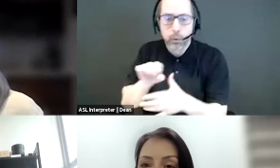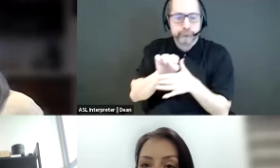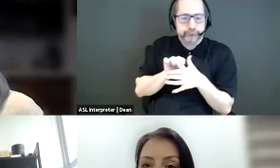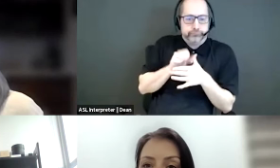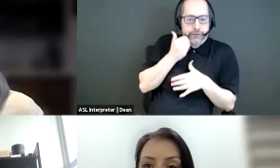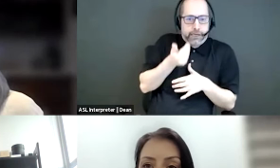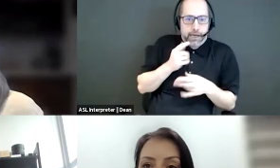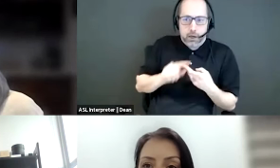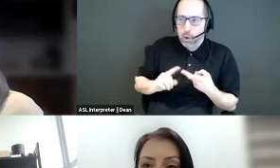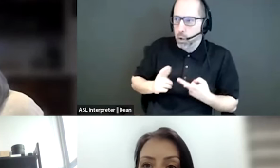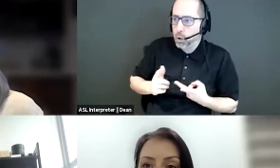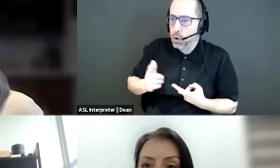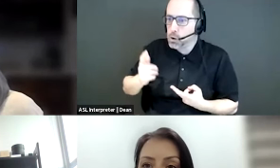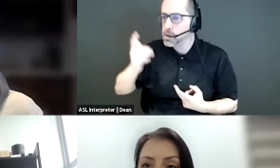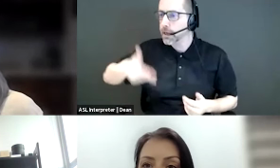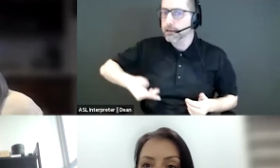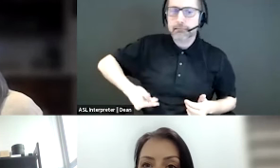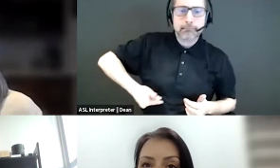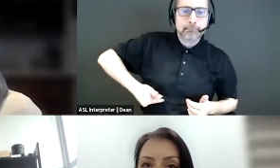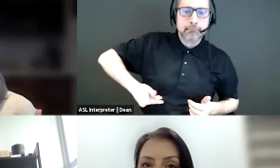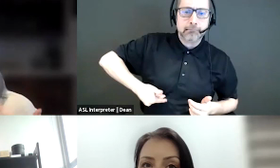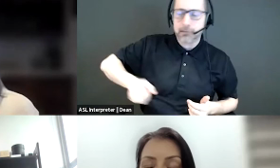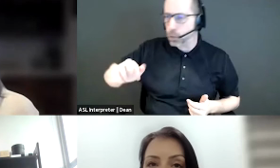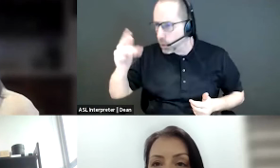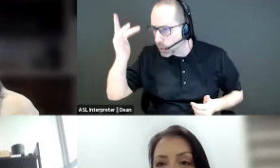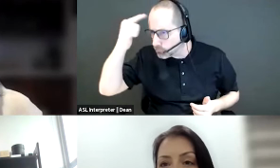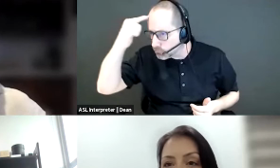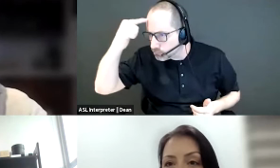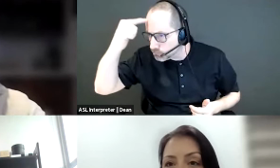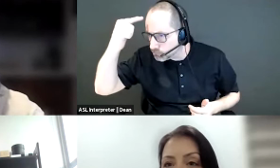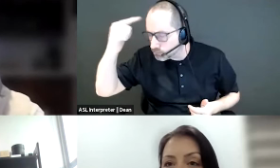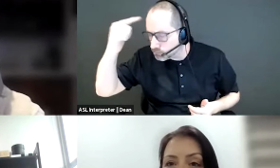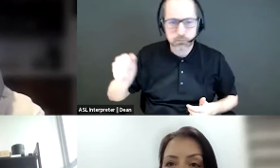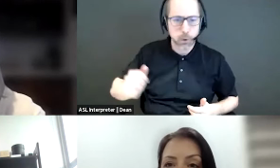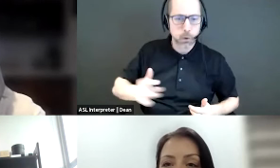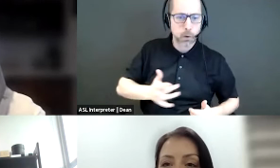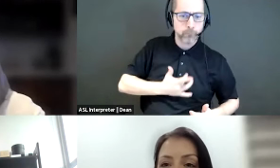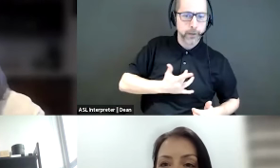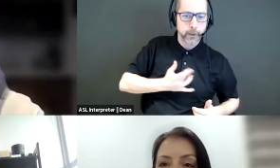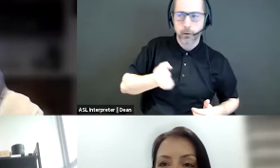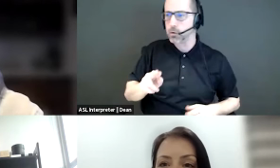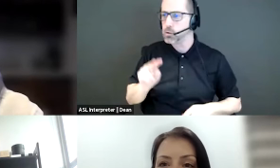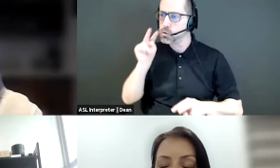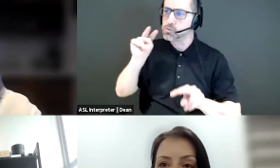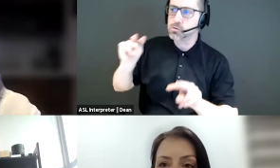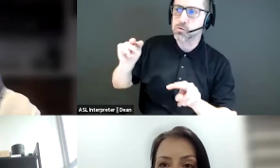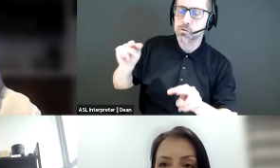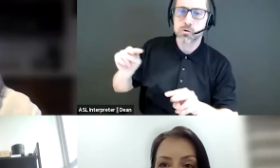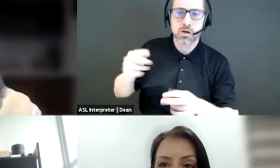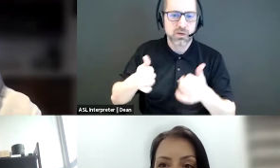you thinking, feeling, and are you judging or perceiving? So that's another interesting tool. A lot of big companies use it.